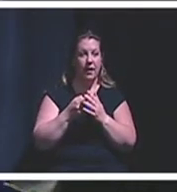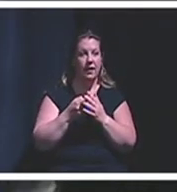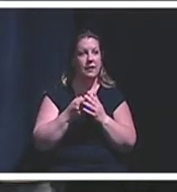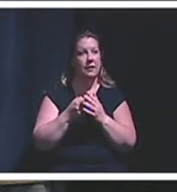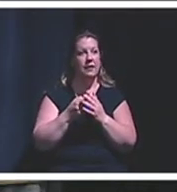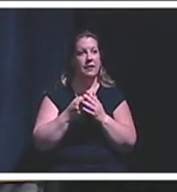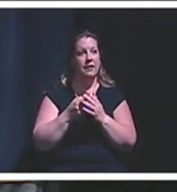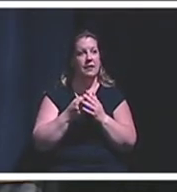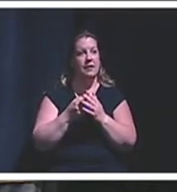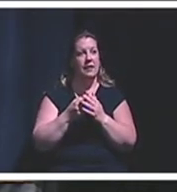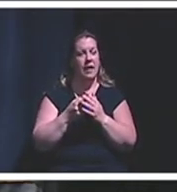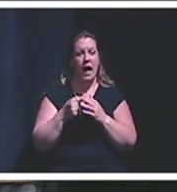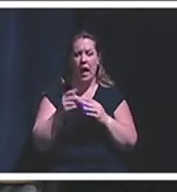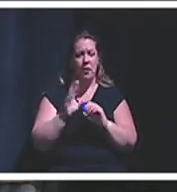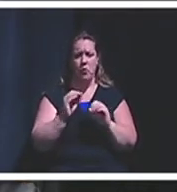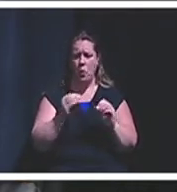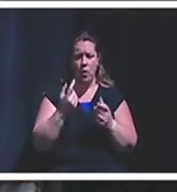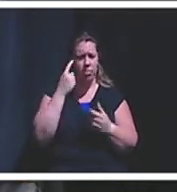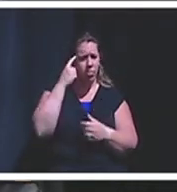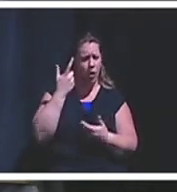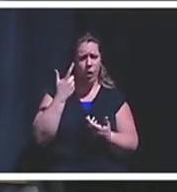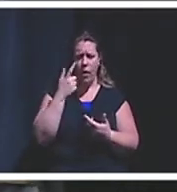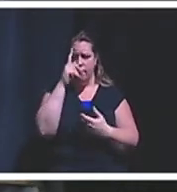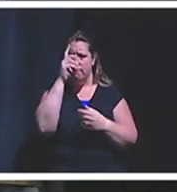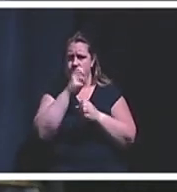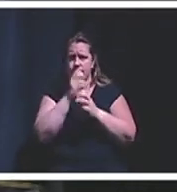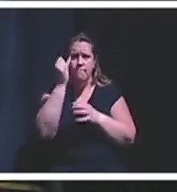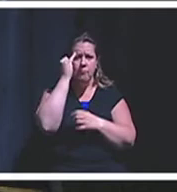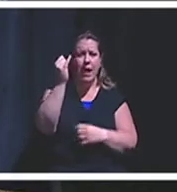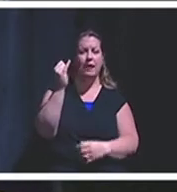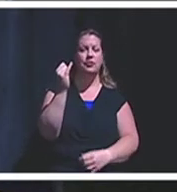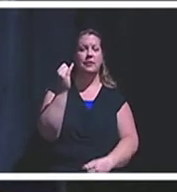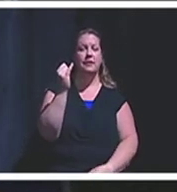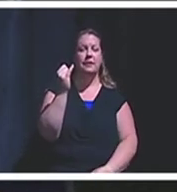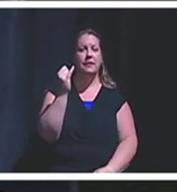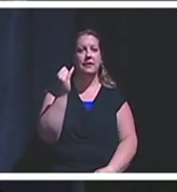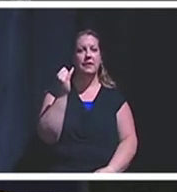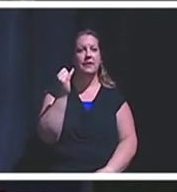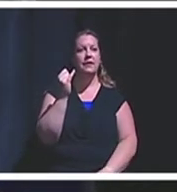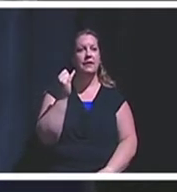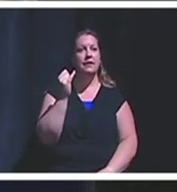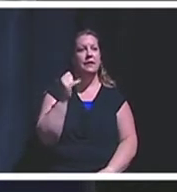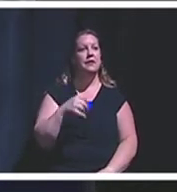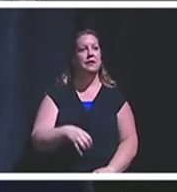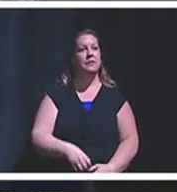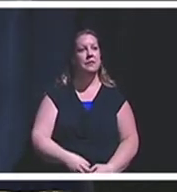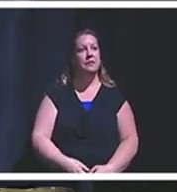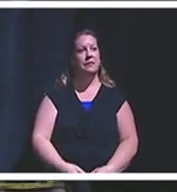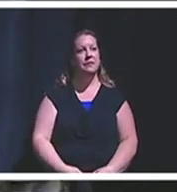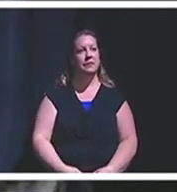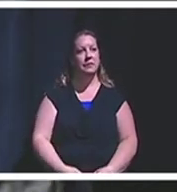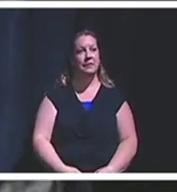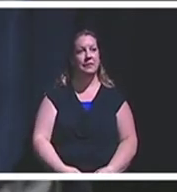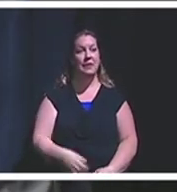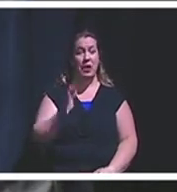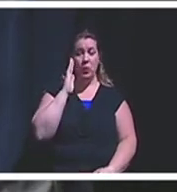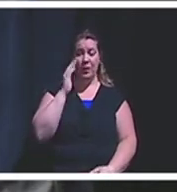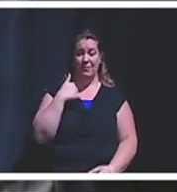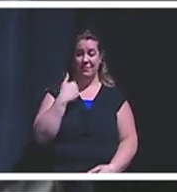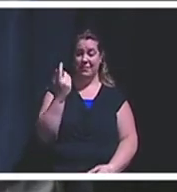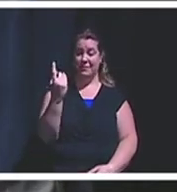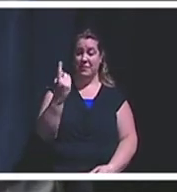and no one could even conceive there would be such thing as an app,